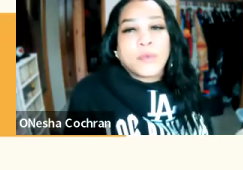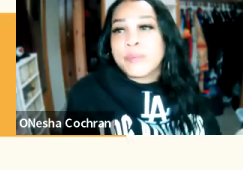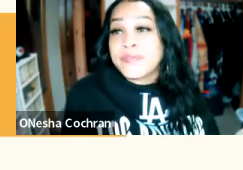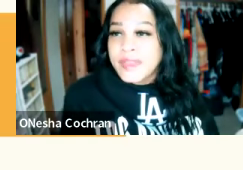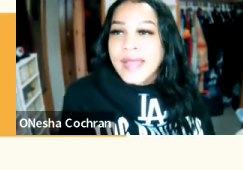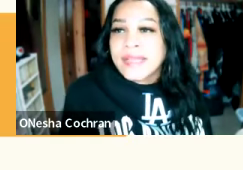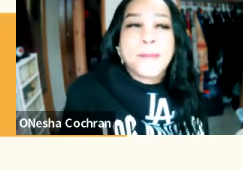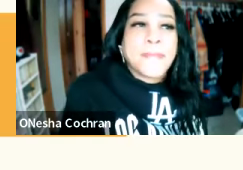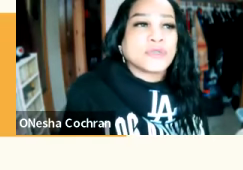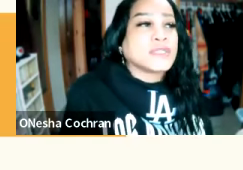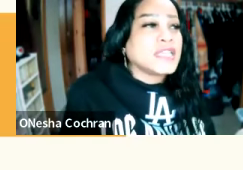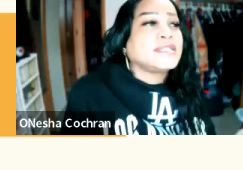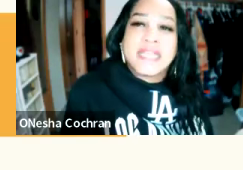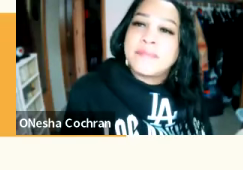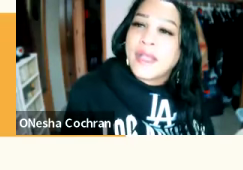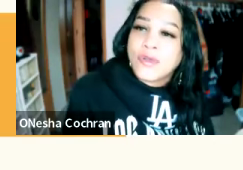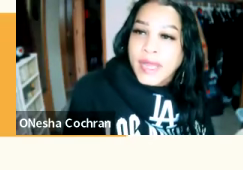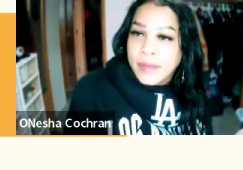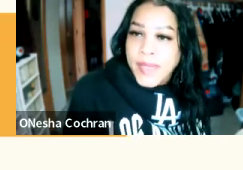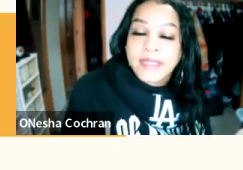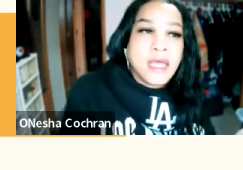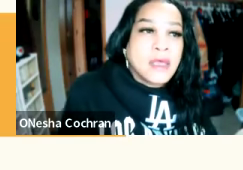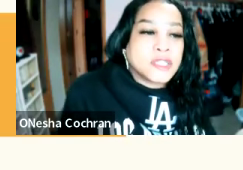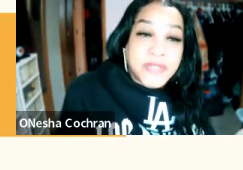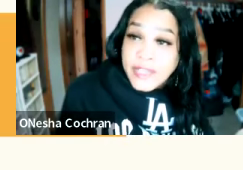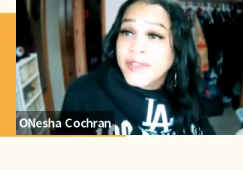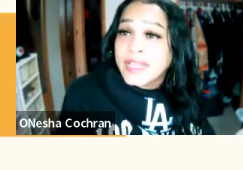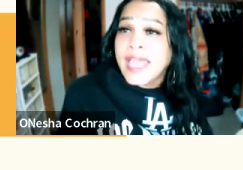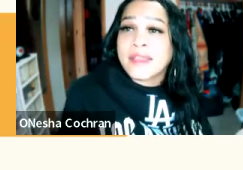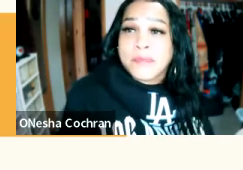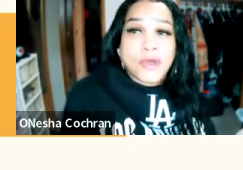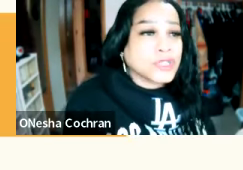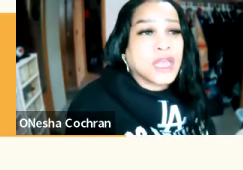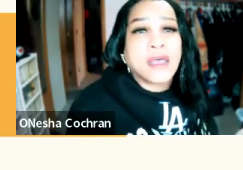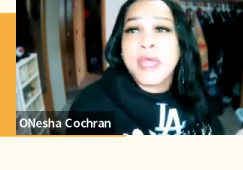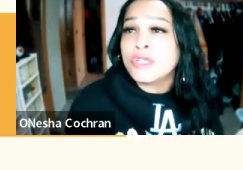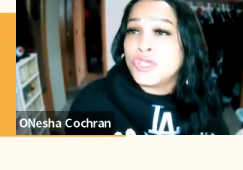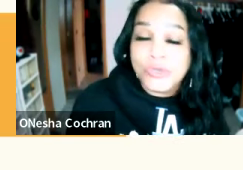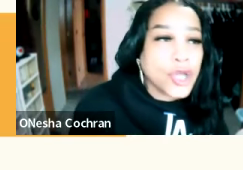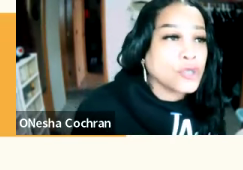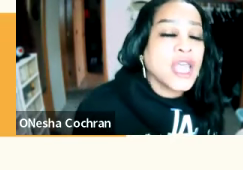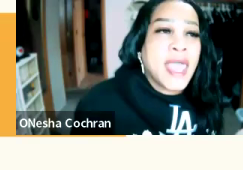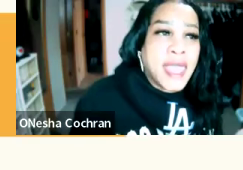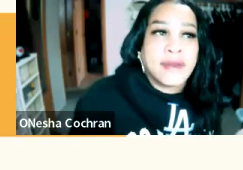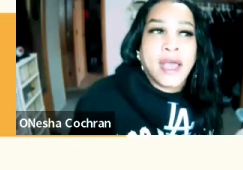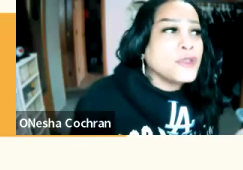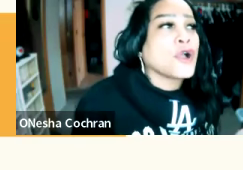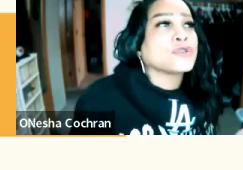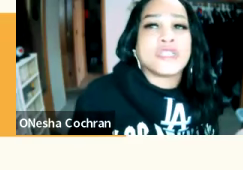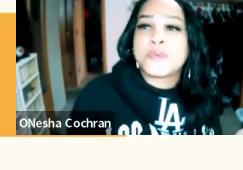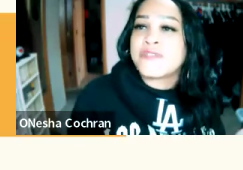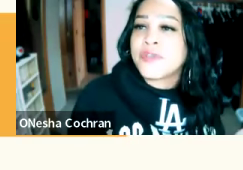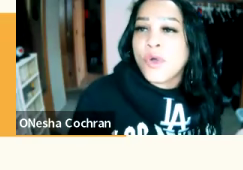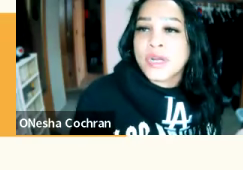bucket, but I think Measure 110 did make a great impact, specifically at the Miracles Club, Juntos, and